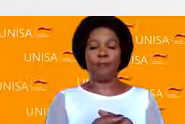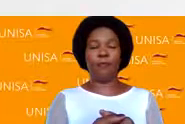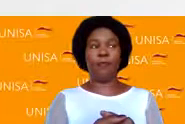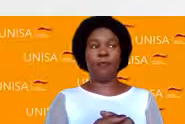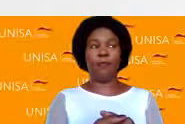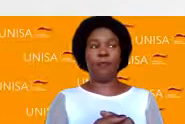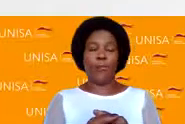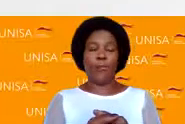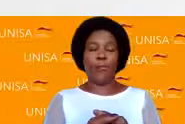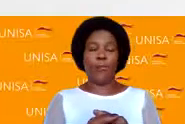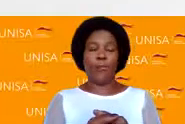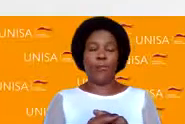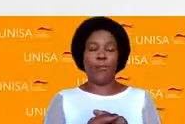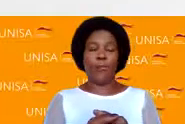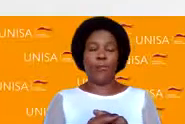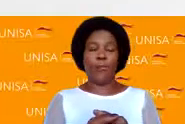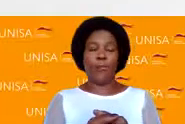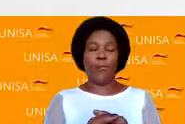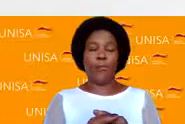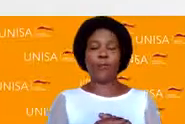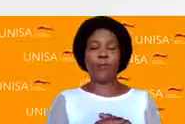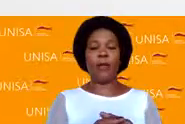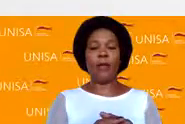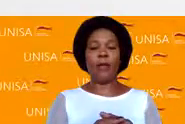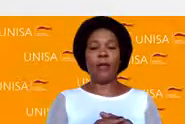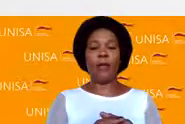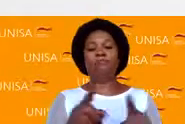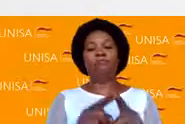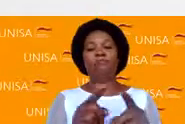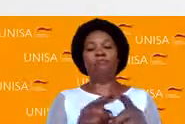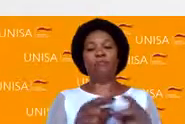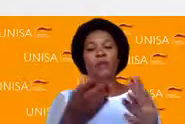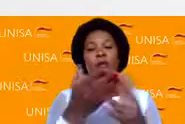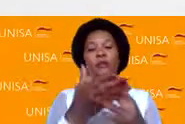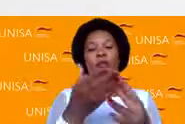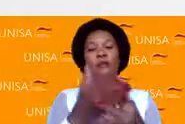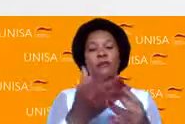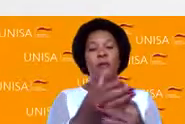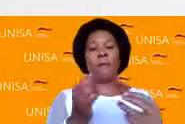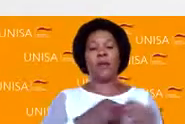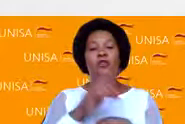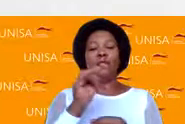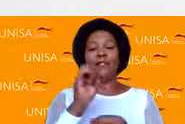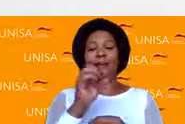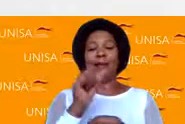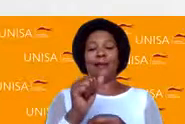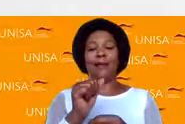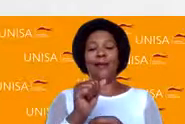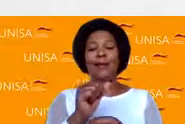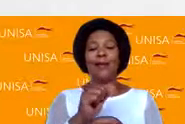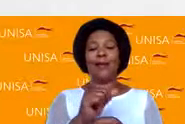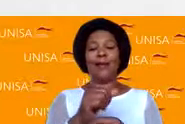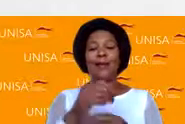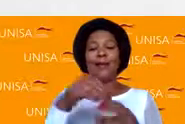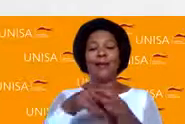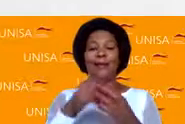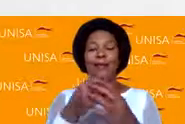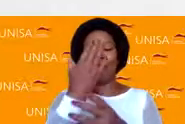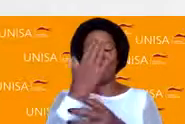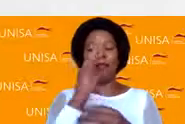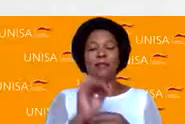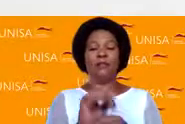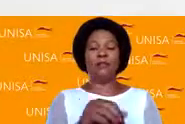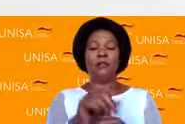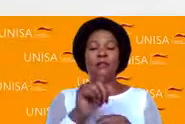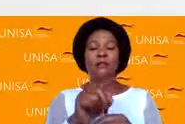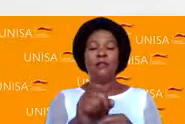So then just if you log into your myUnisa interface, for new students as well, there will be a